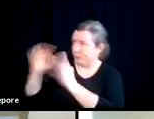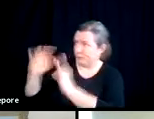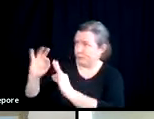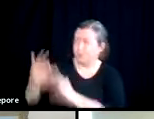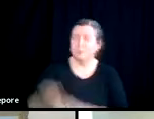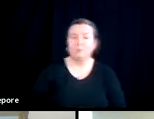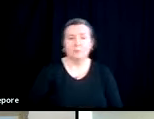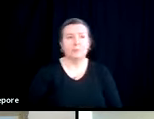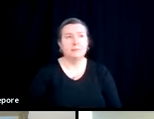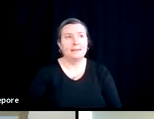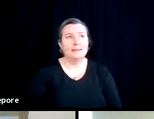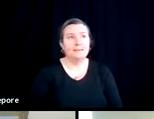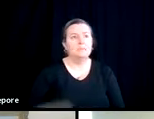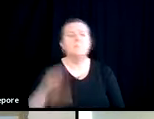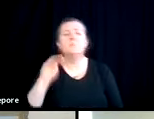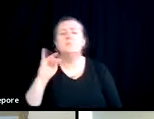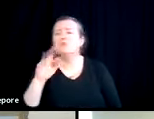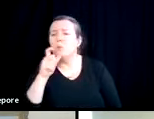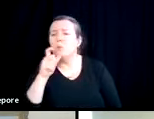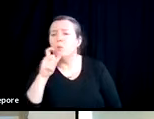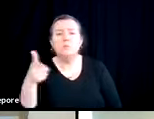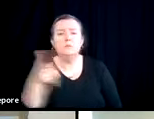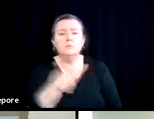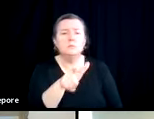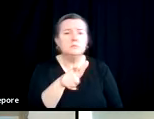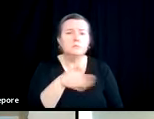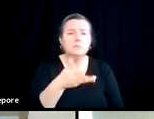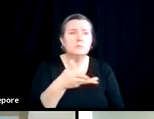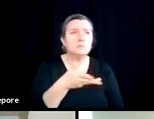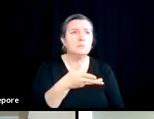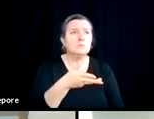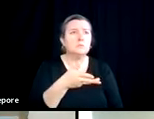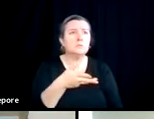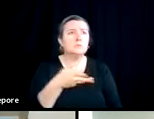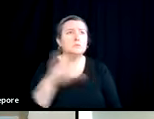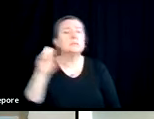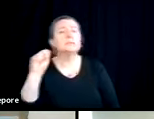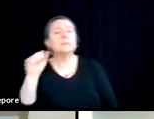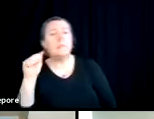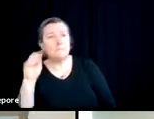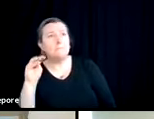got? Sam Sutton. Hello, Sam.